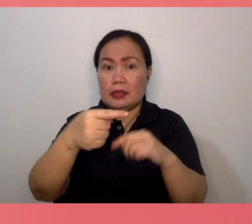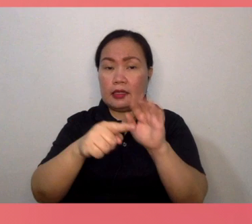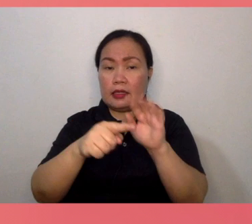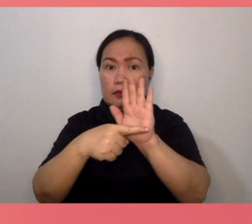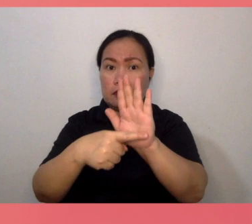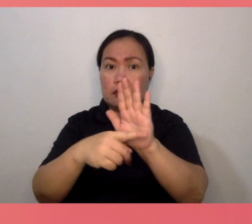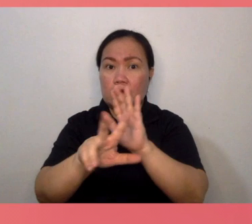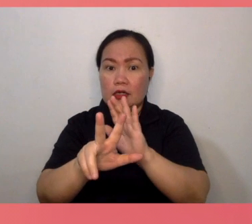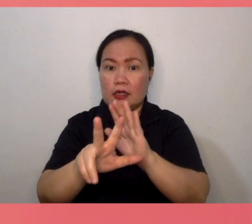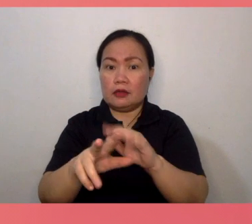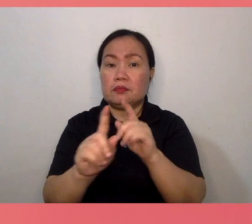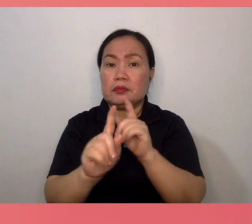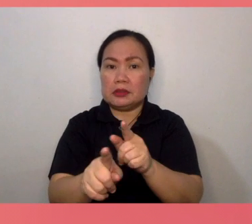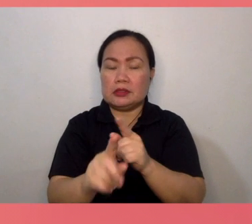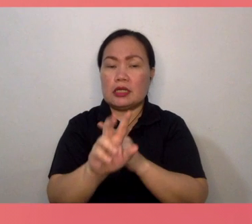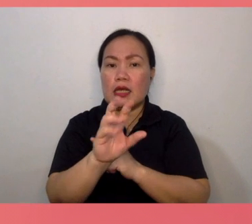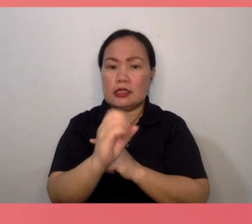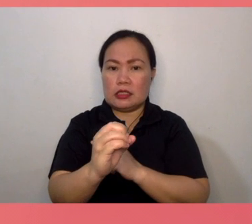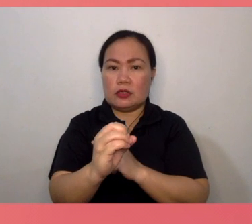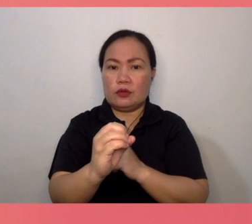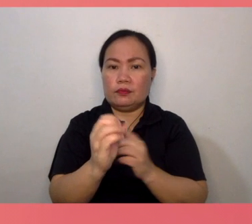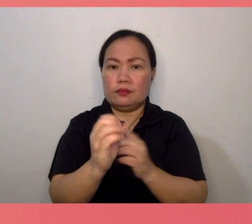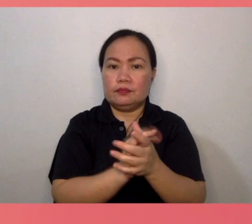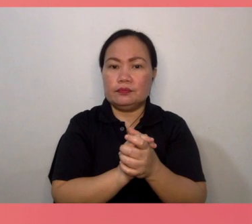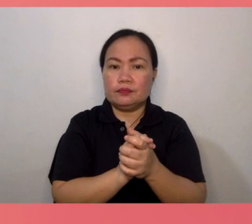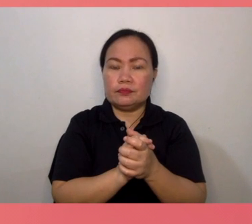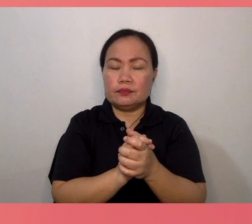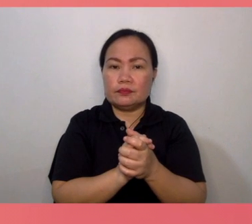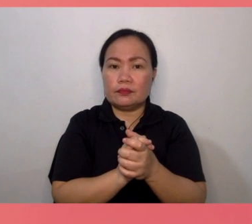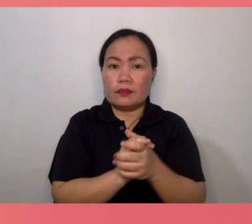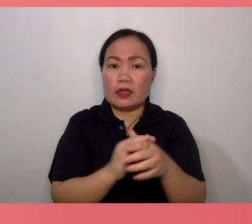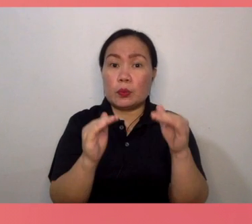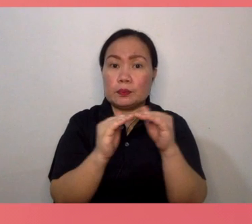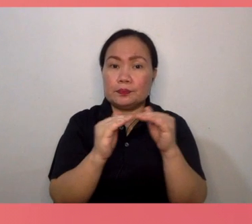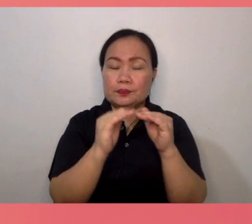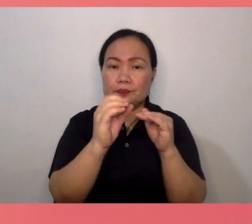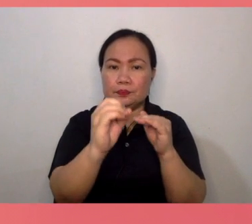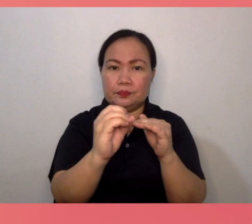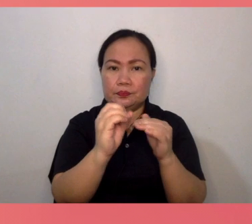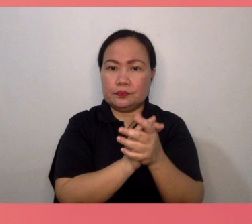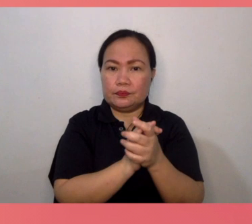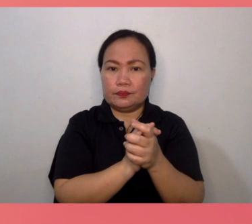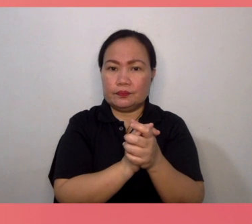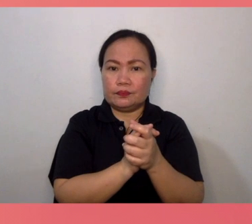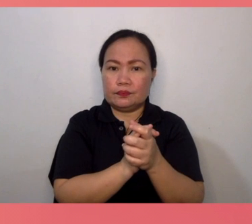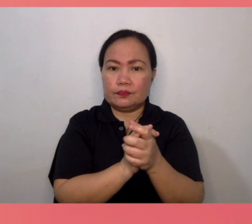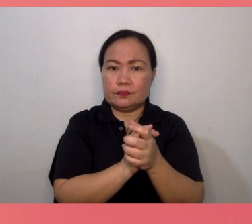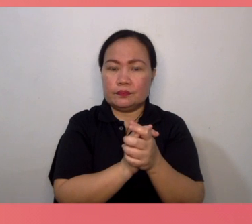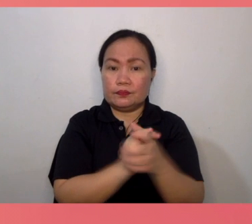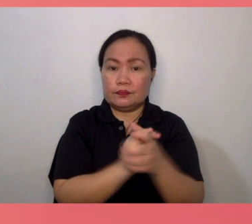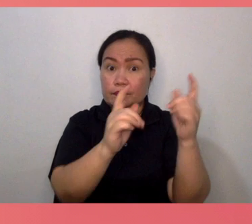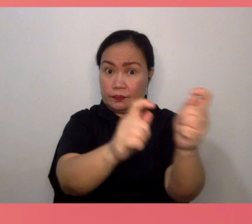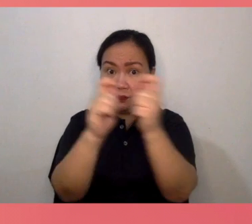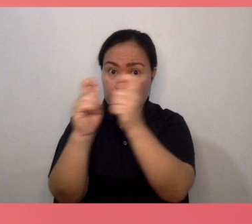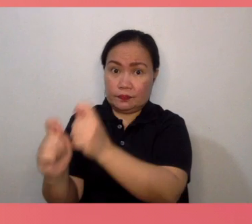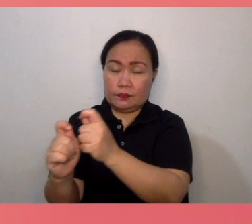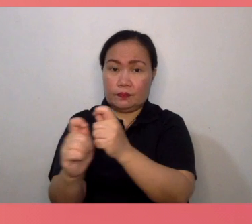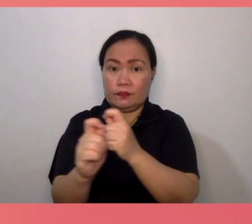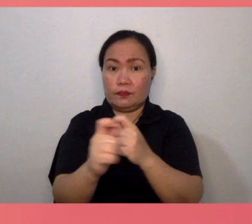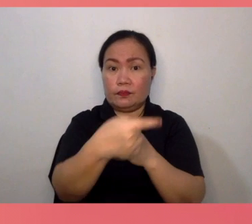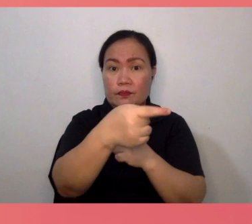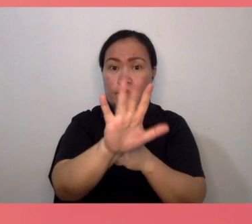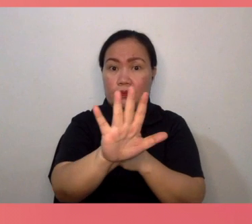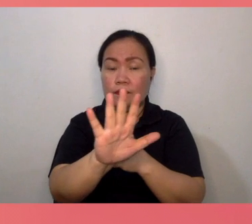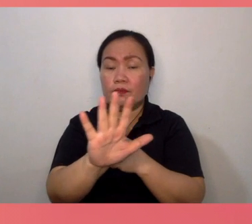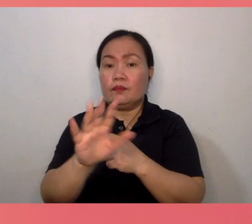to? So, 0 divided by any number, that is always equal to 0. Okay? And then ito, transpose natin ito sa right